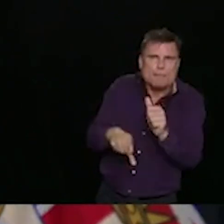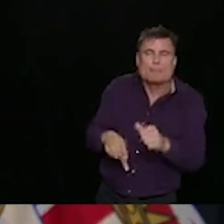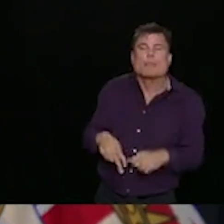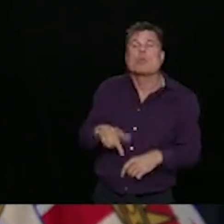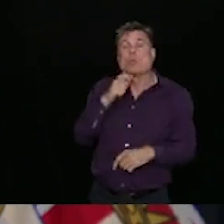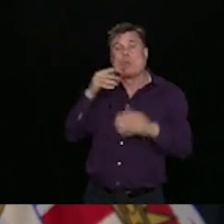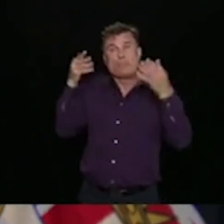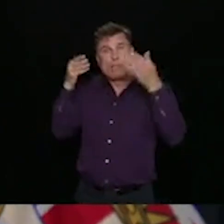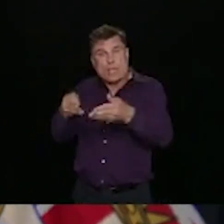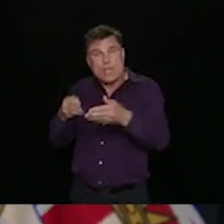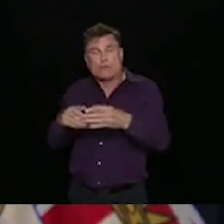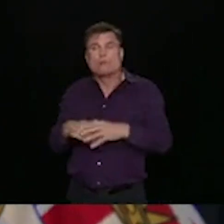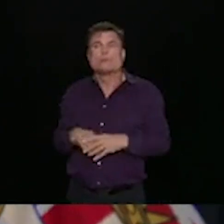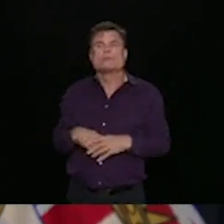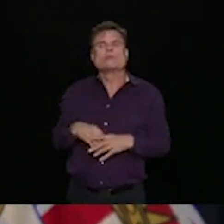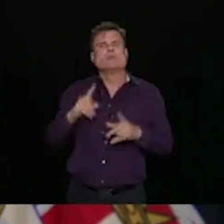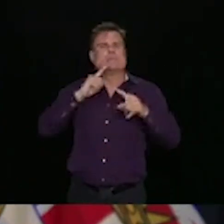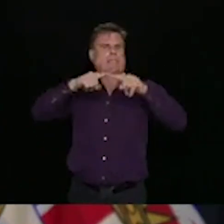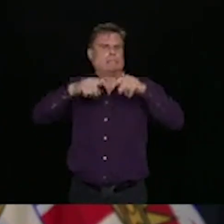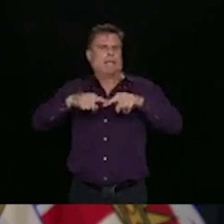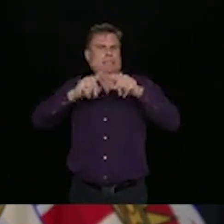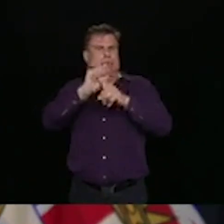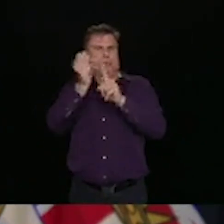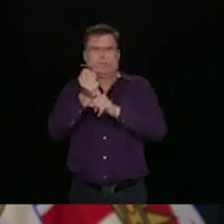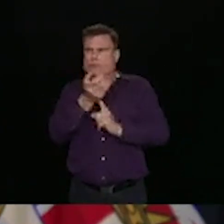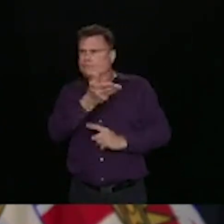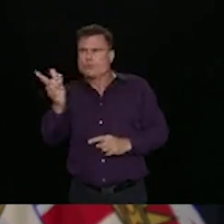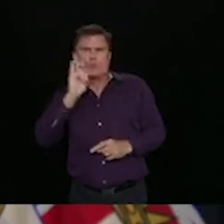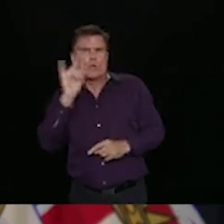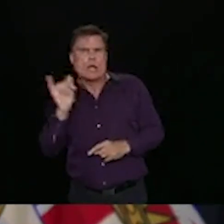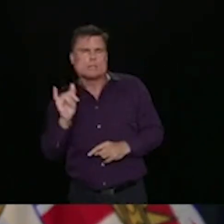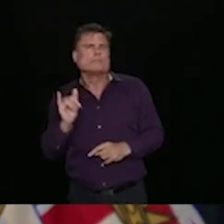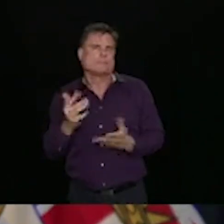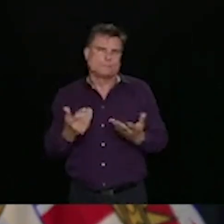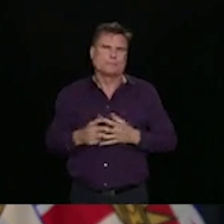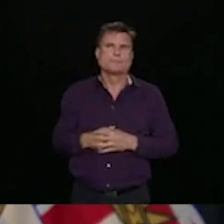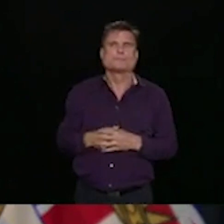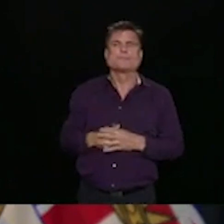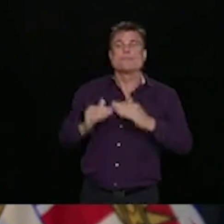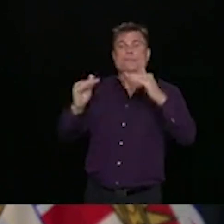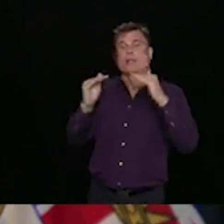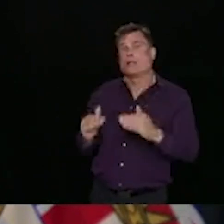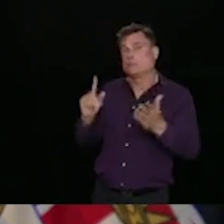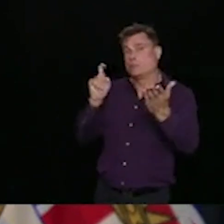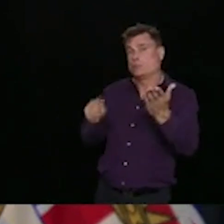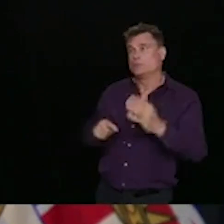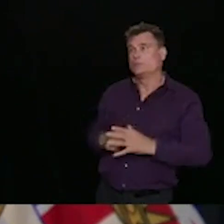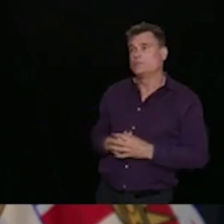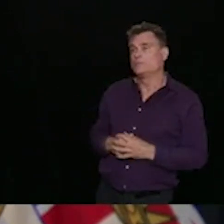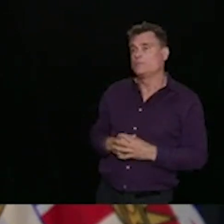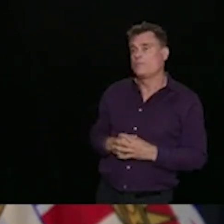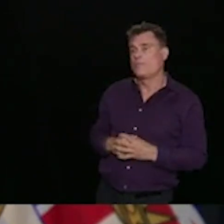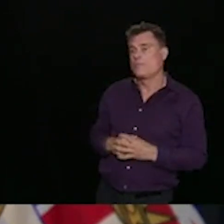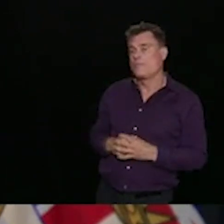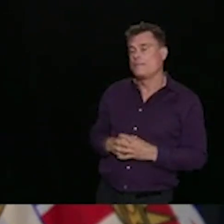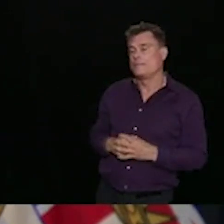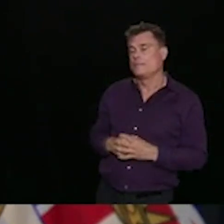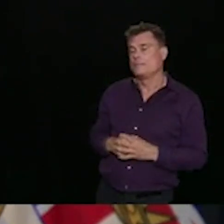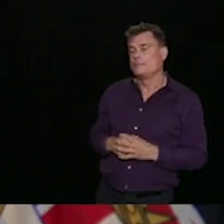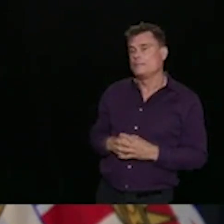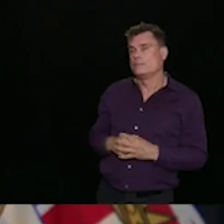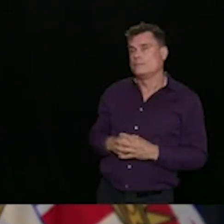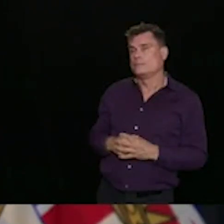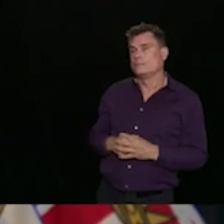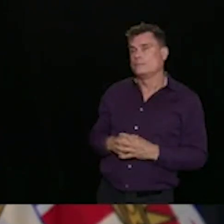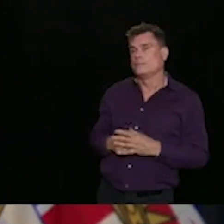to us as well. So there's a variety of things that we look into it. It depends a little bit about where the setting